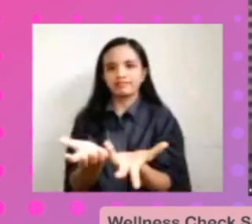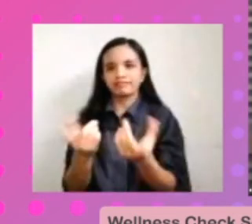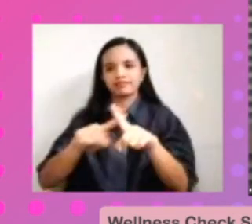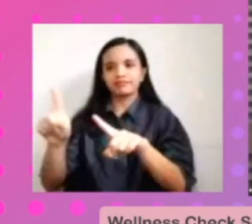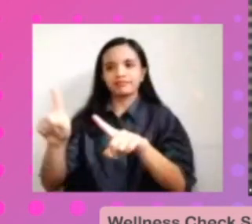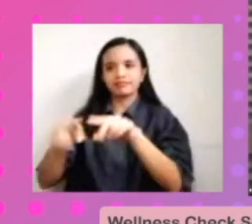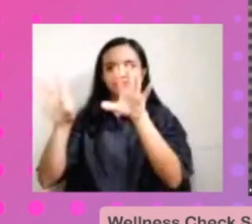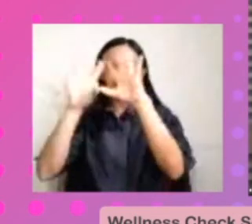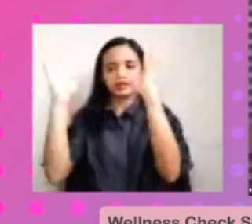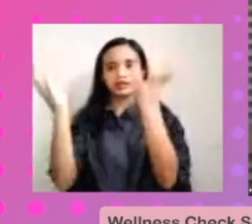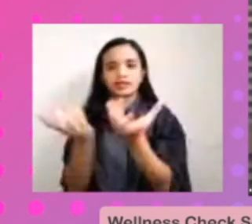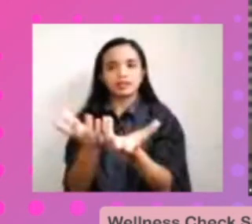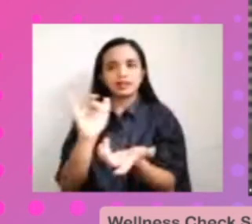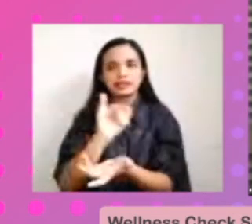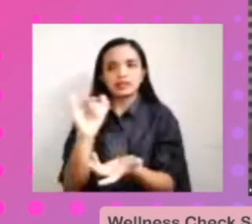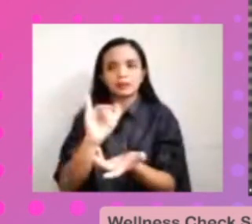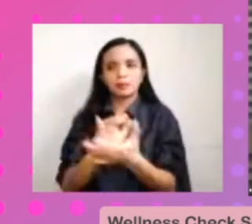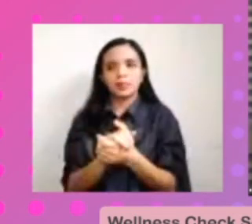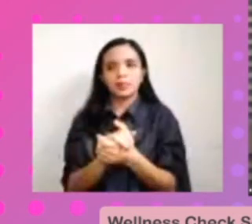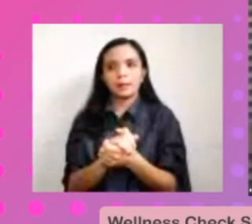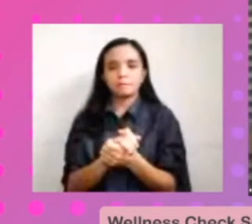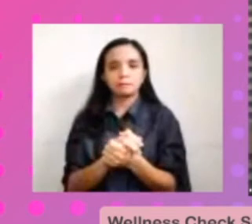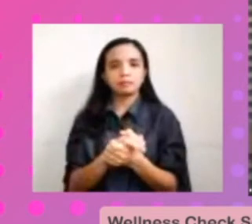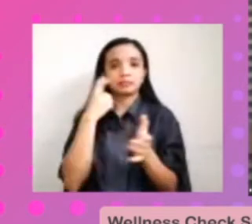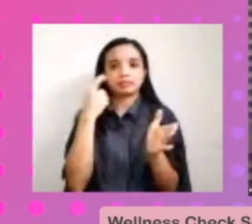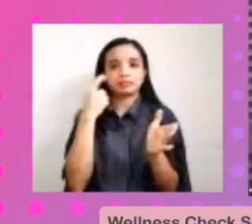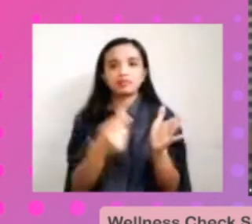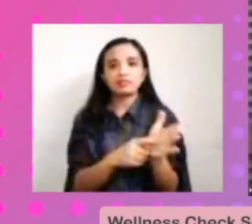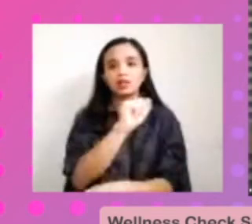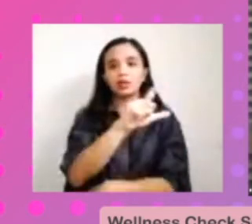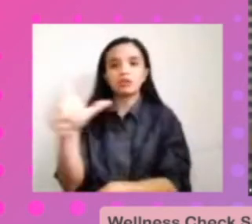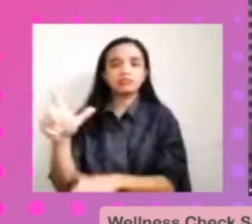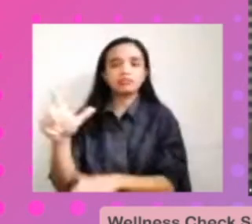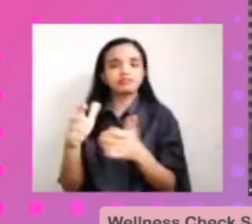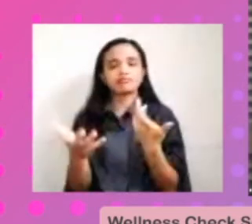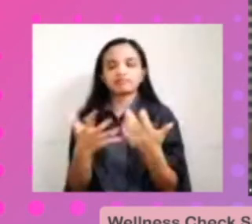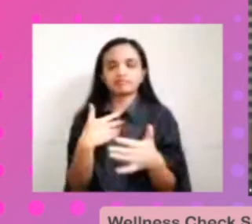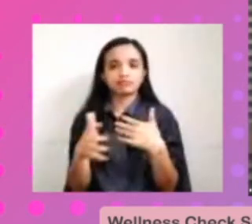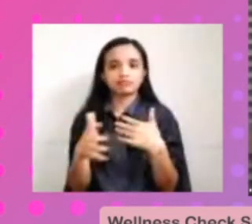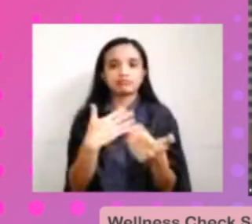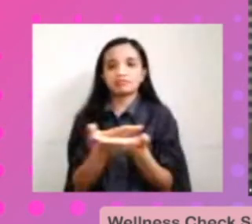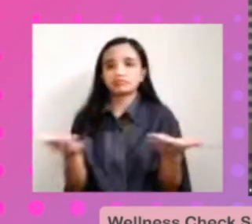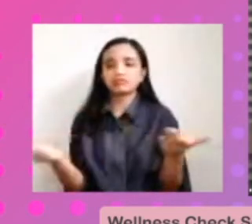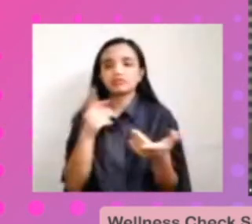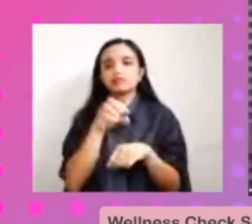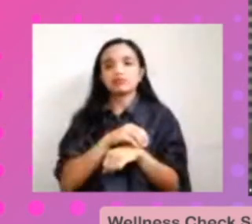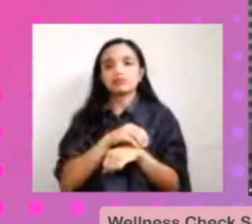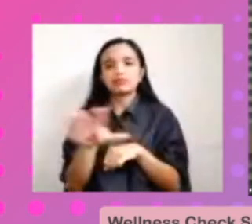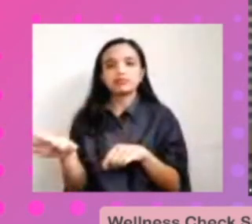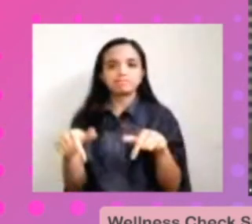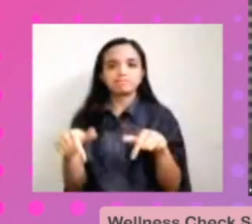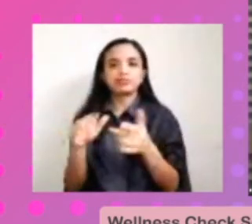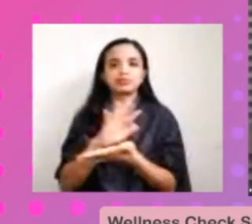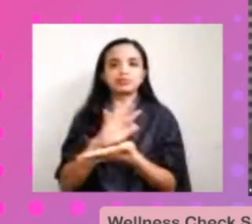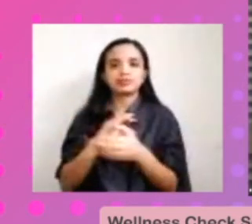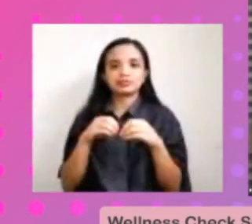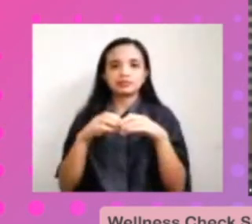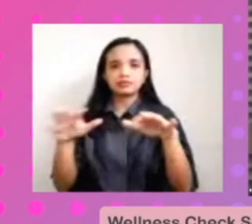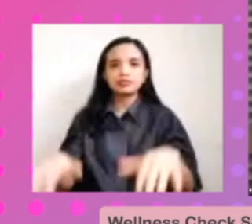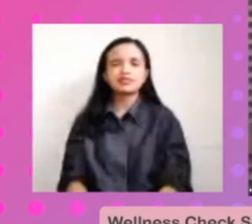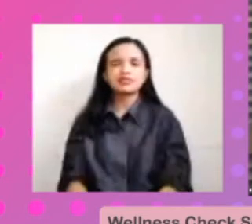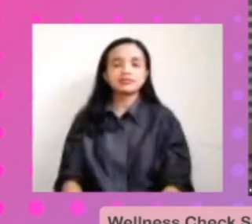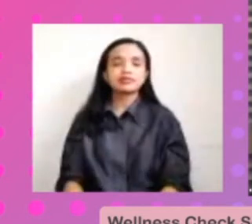very person na tayo. Diba? Kaya sabi ko nga lagi, the body is the instrument by